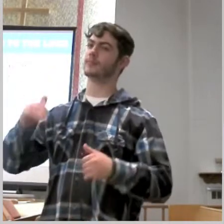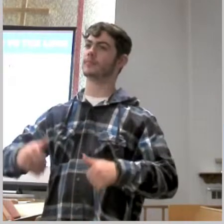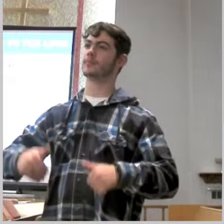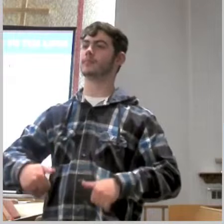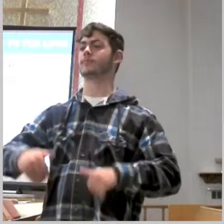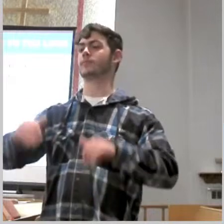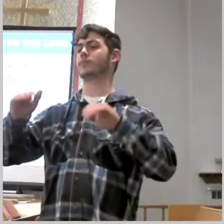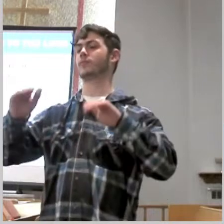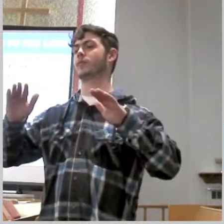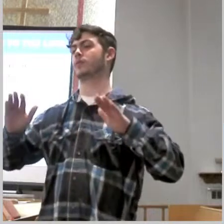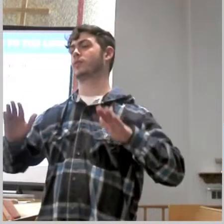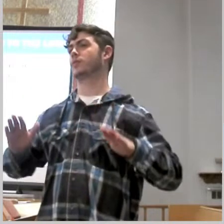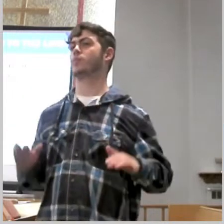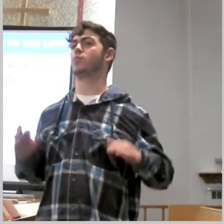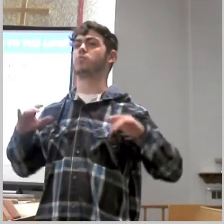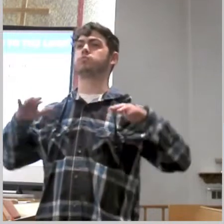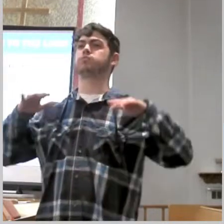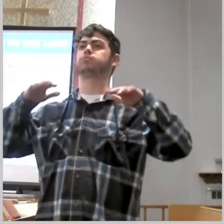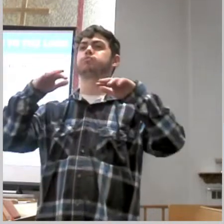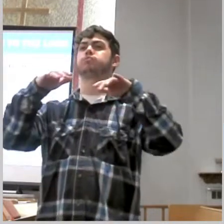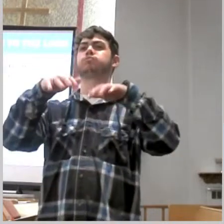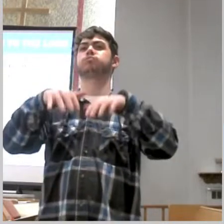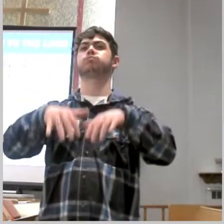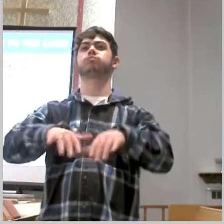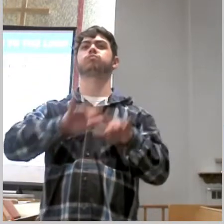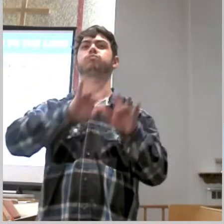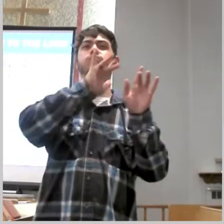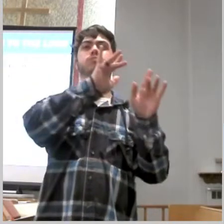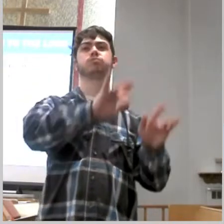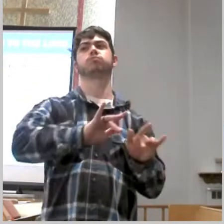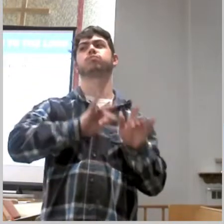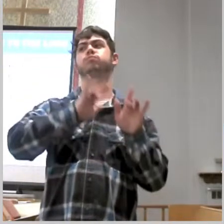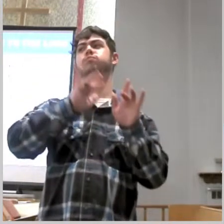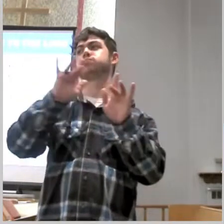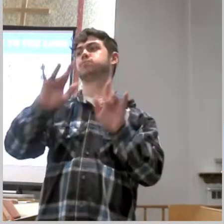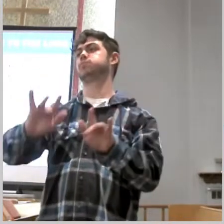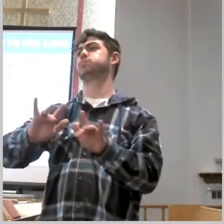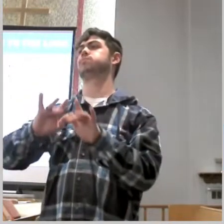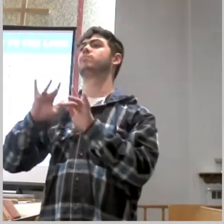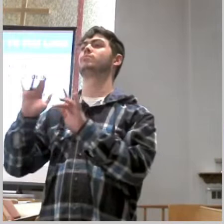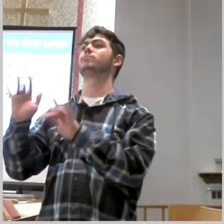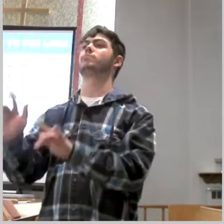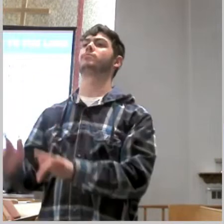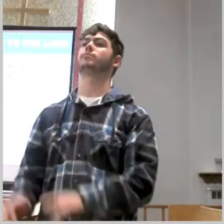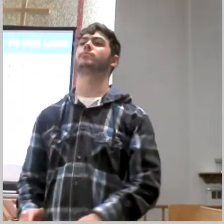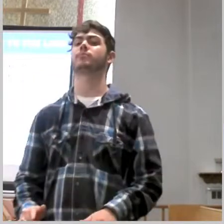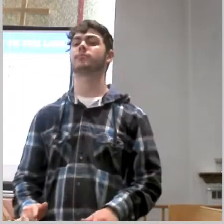Yes, mercy is flowing from his throne.